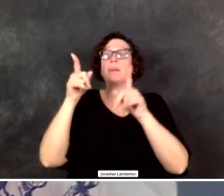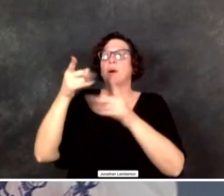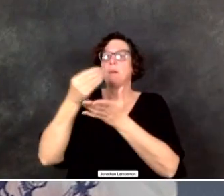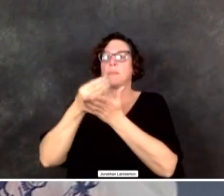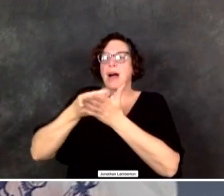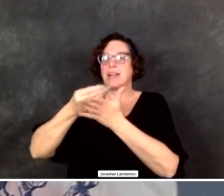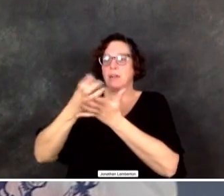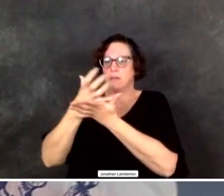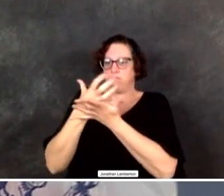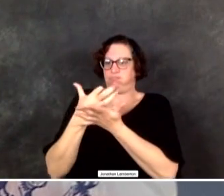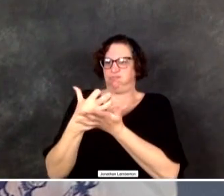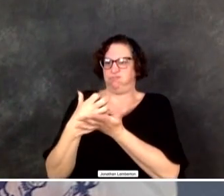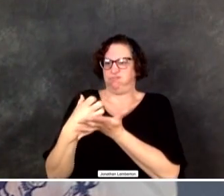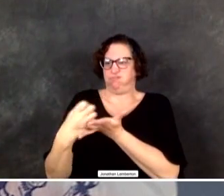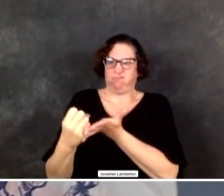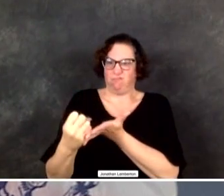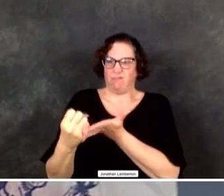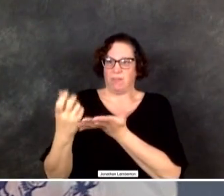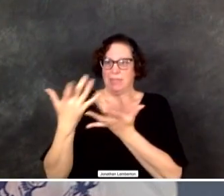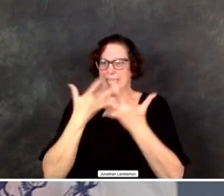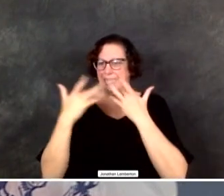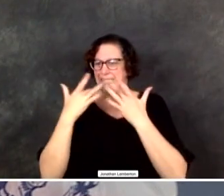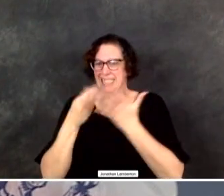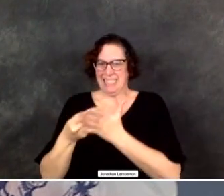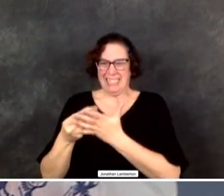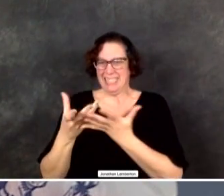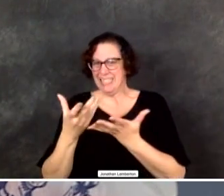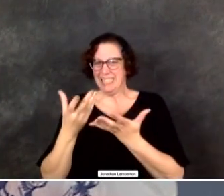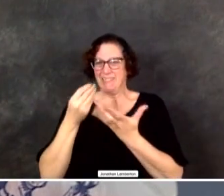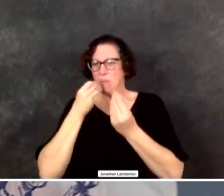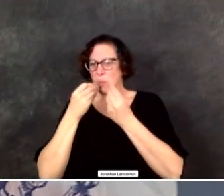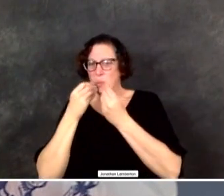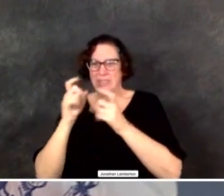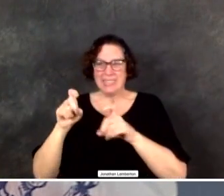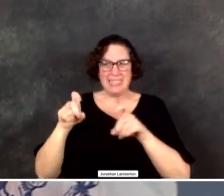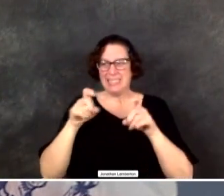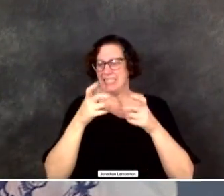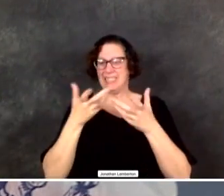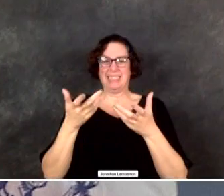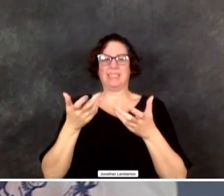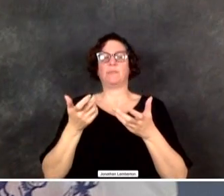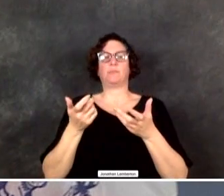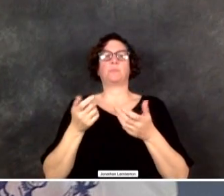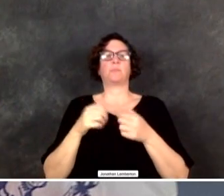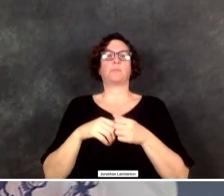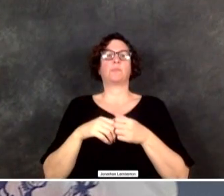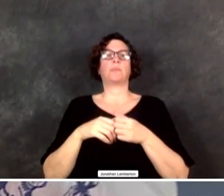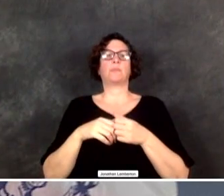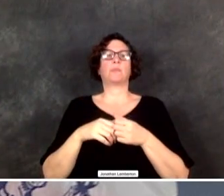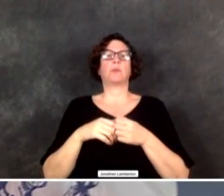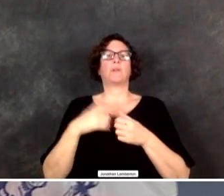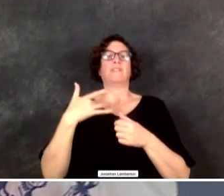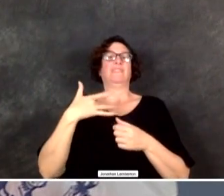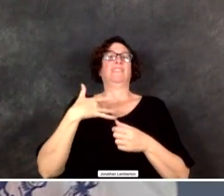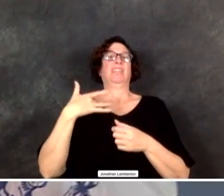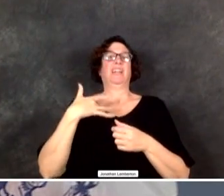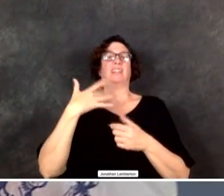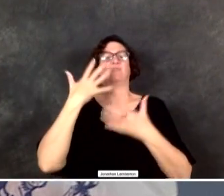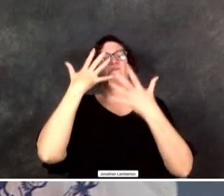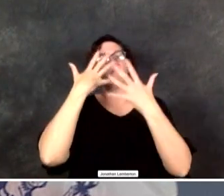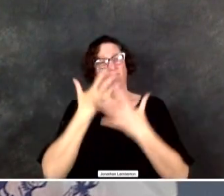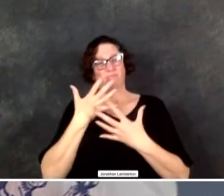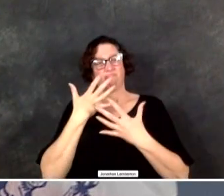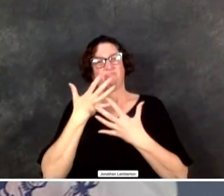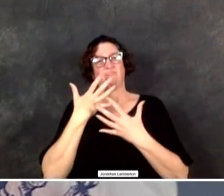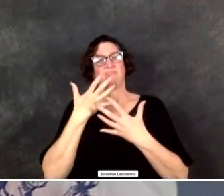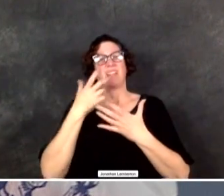lose jobs, and then, you know, whatever they had still coming in, that runs out. So I think it, unfortunately, tragically, it gets worse